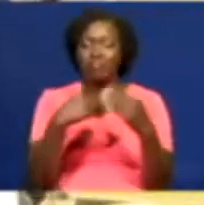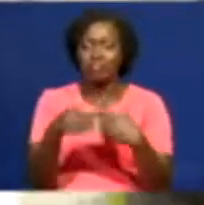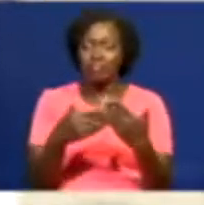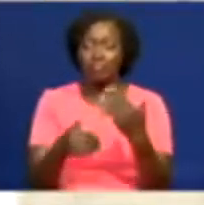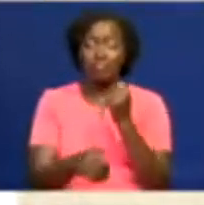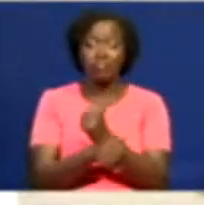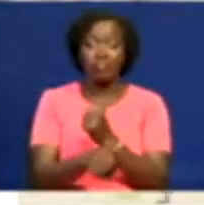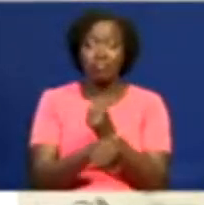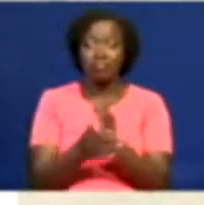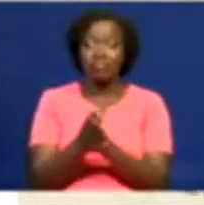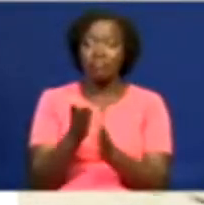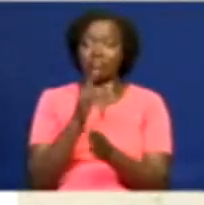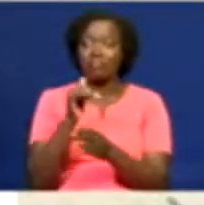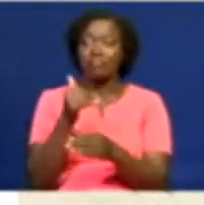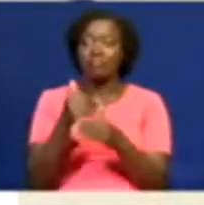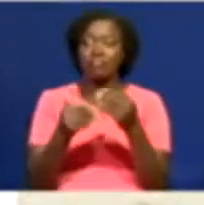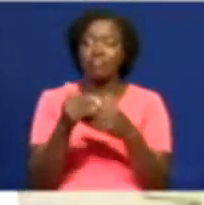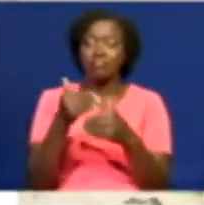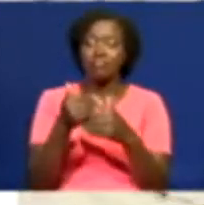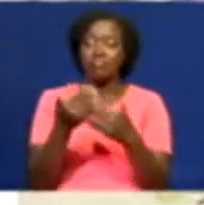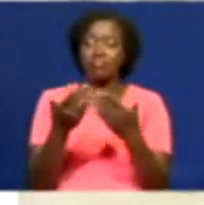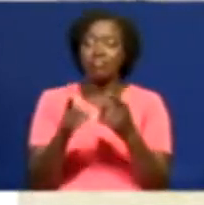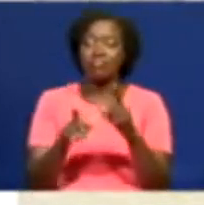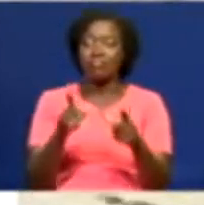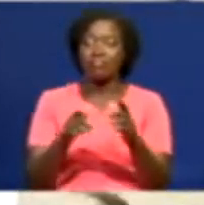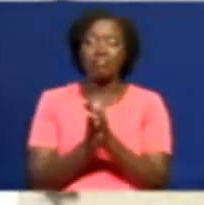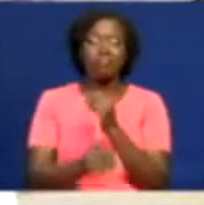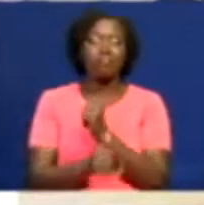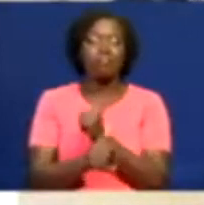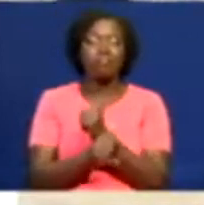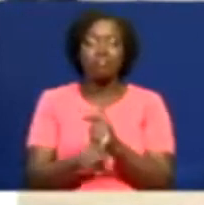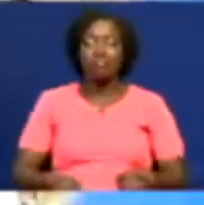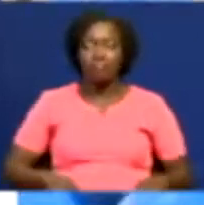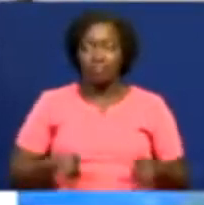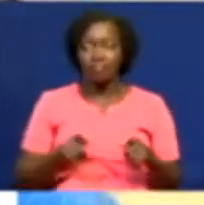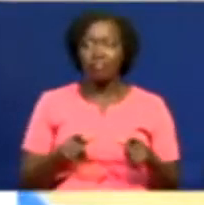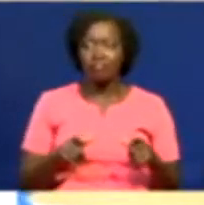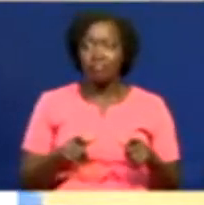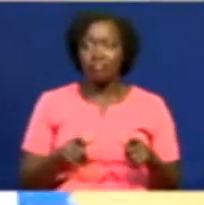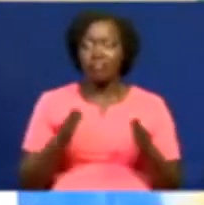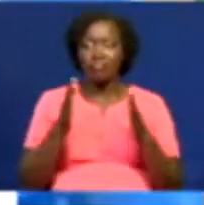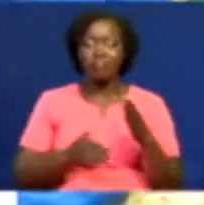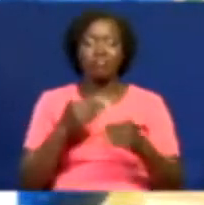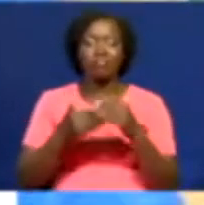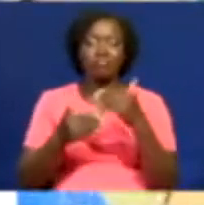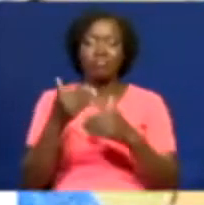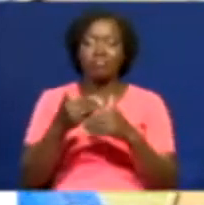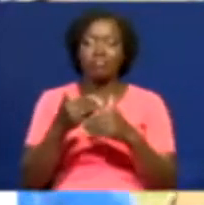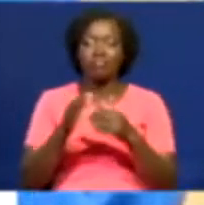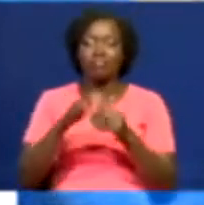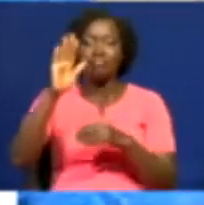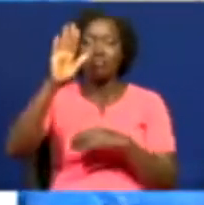threat. Sosiona kisema kuwa ujenzi katika fuo za bahari ni tishio kwa maisha ya kasa. Human construction and creation of